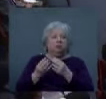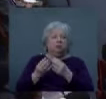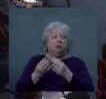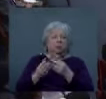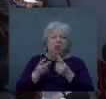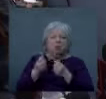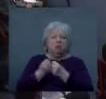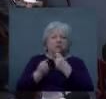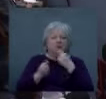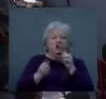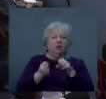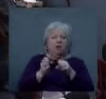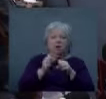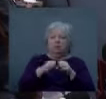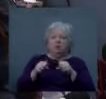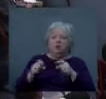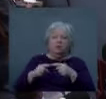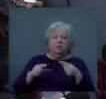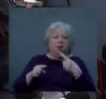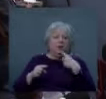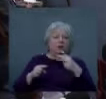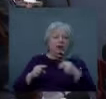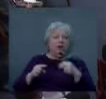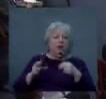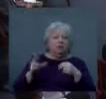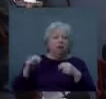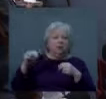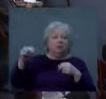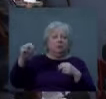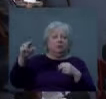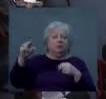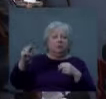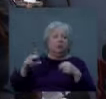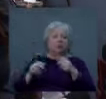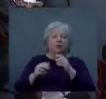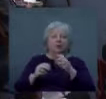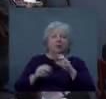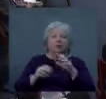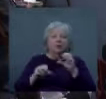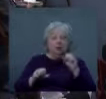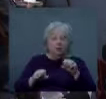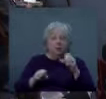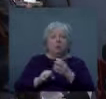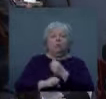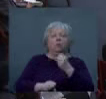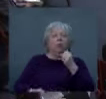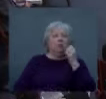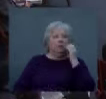All those in favor, please say aye. Aye. All those opposed, please say nay. Nay. Ayes have it.